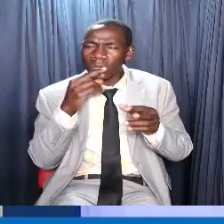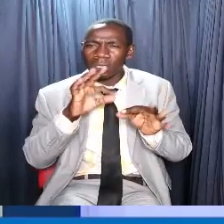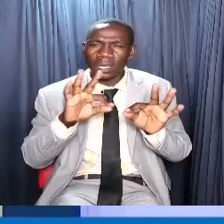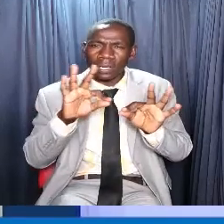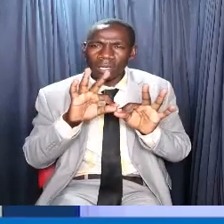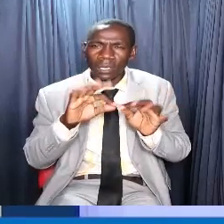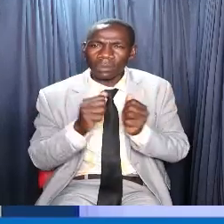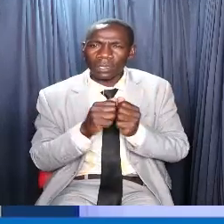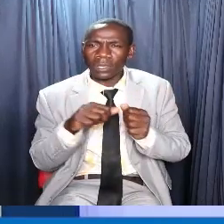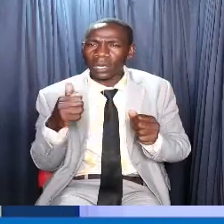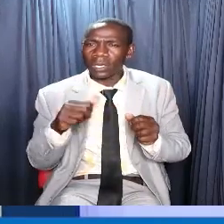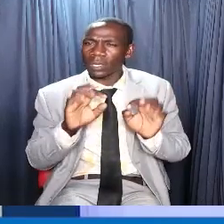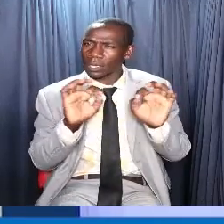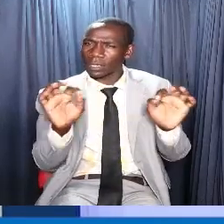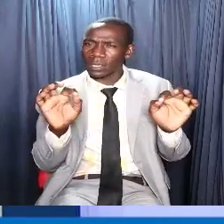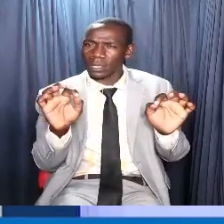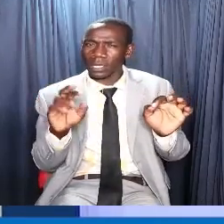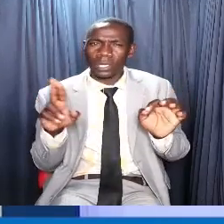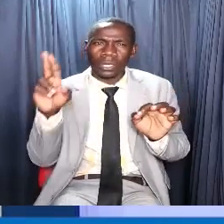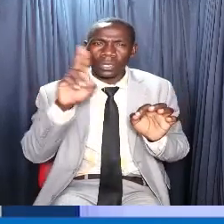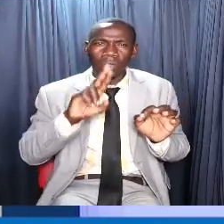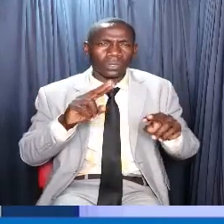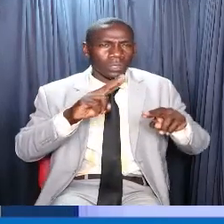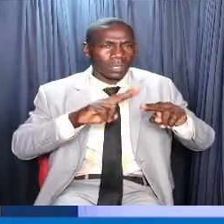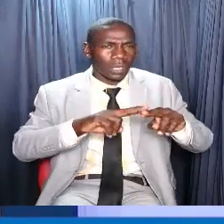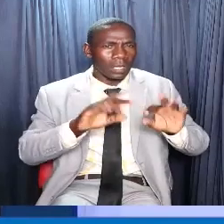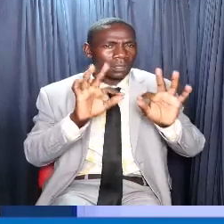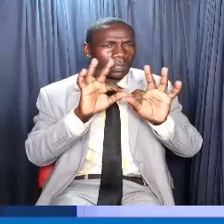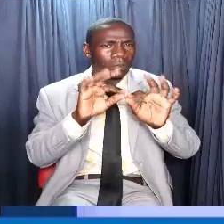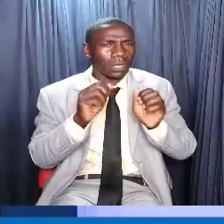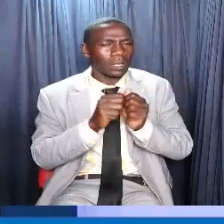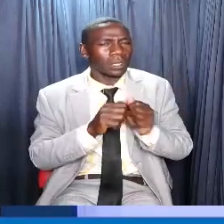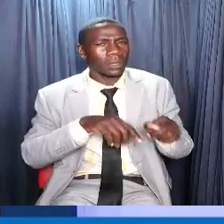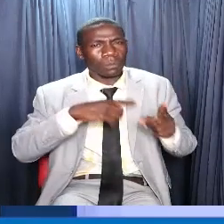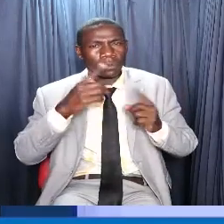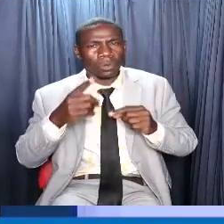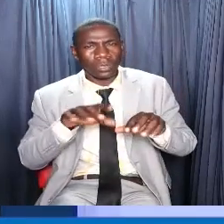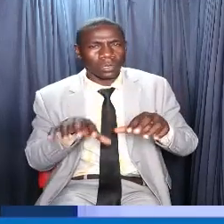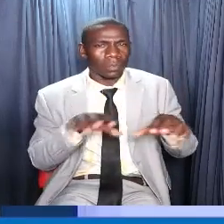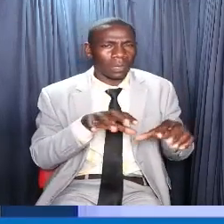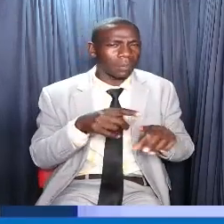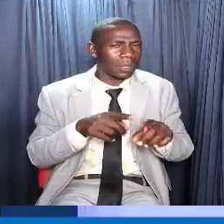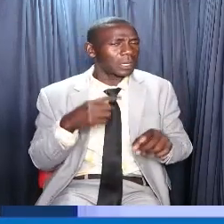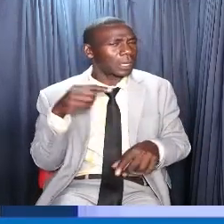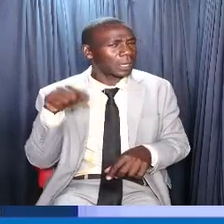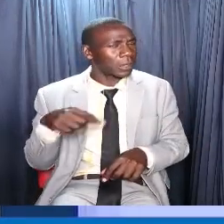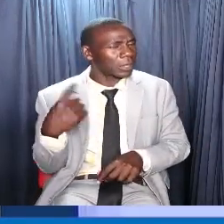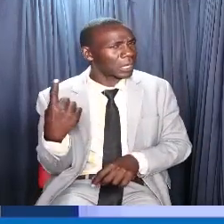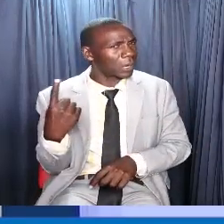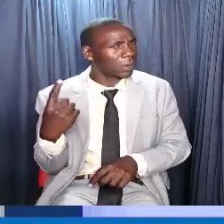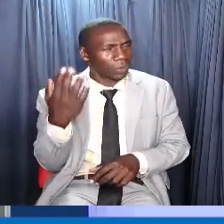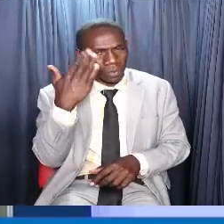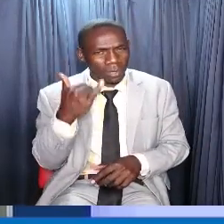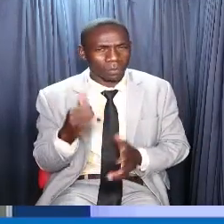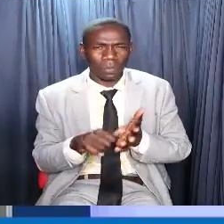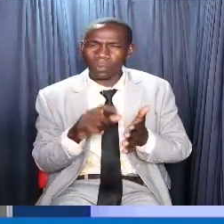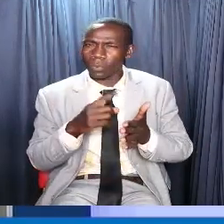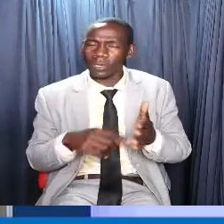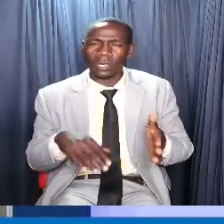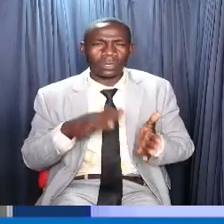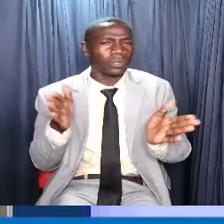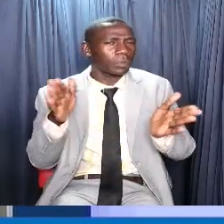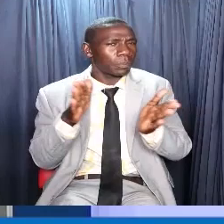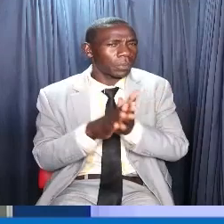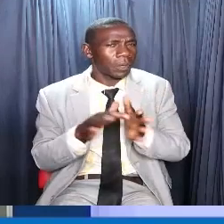wenzake? Why don't we see her at least having membership? Alikuwa akishirikiana na wenzake wakienda sokoni leo. They used to live in a team, but now she's just alikuwa alone. Alikuwa akishikana